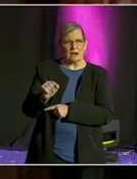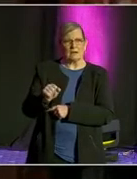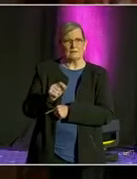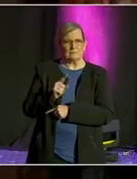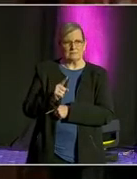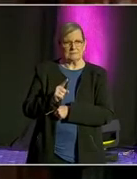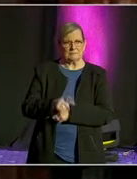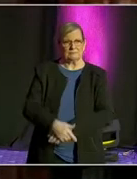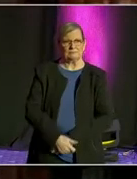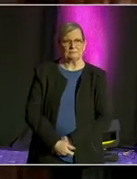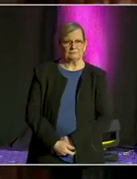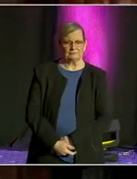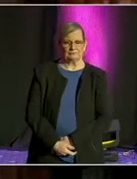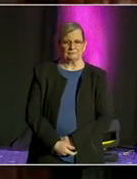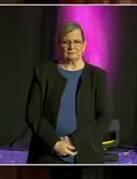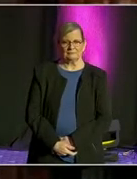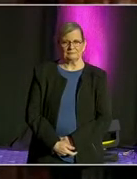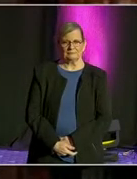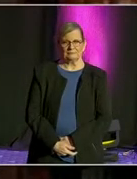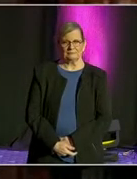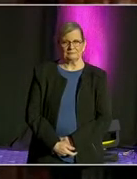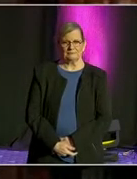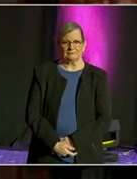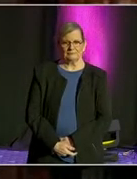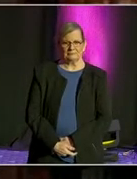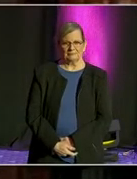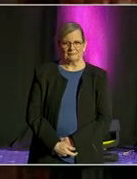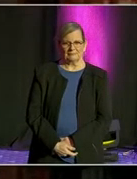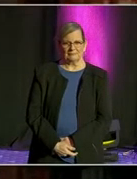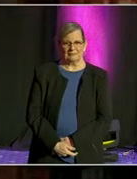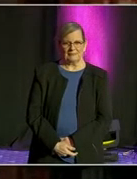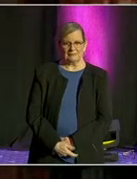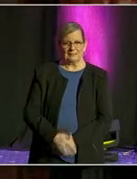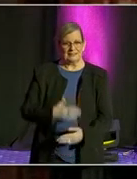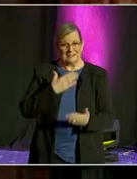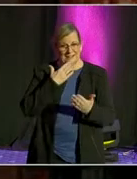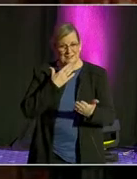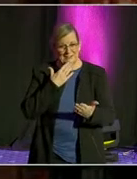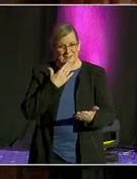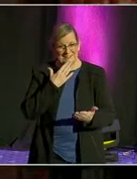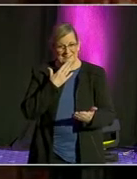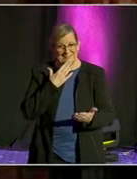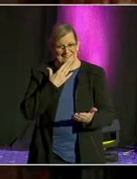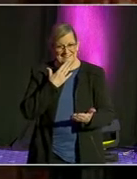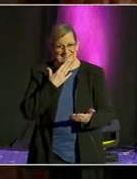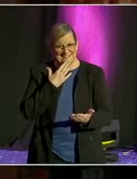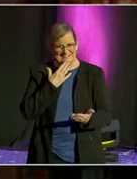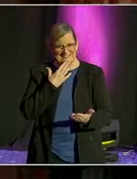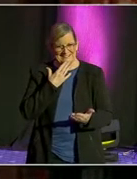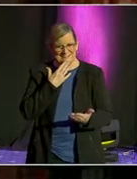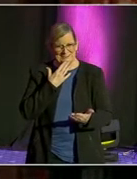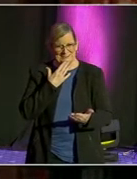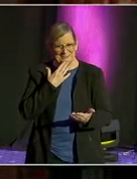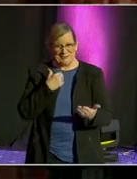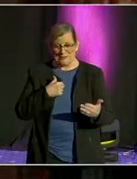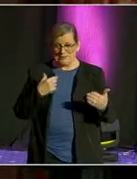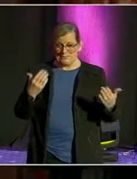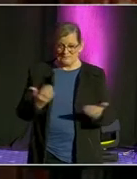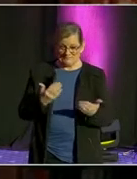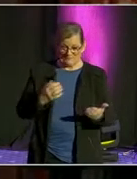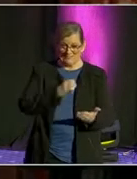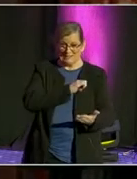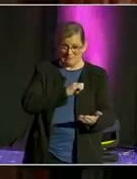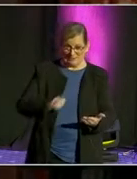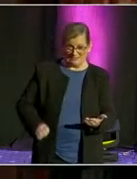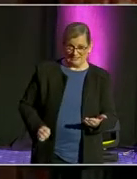Thank you all for being with us today. I last served at the embassy here in Washington 8-9 years